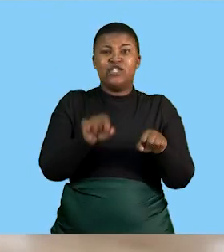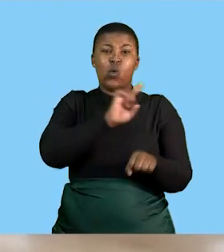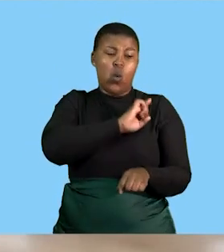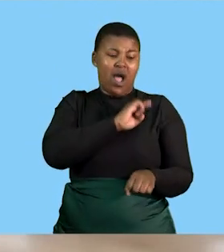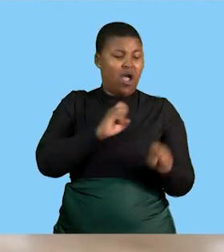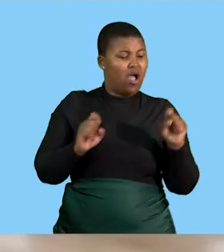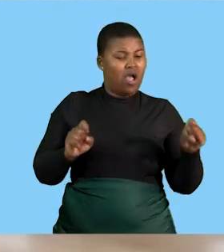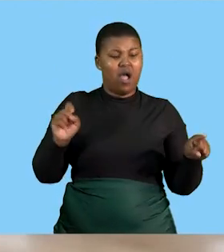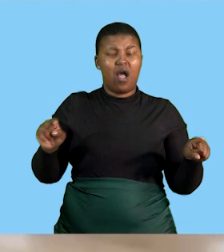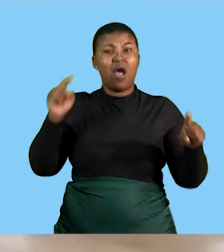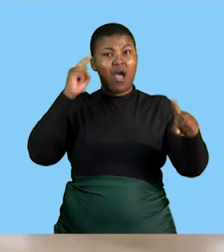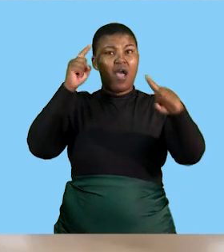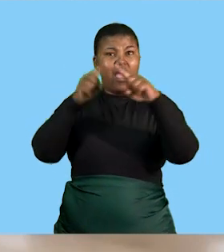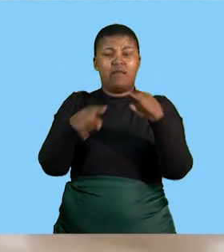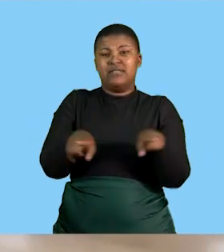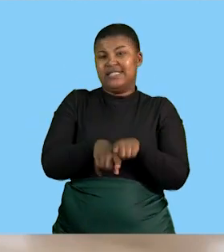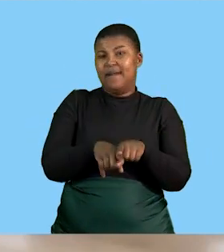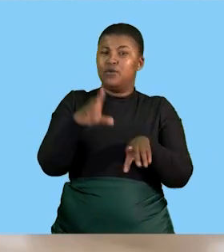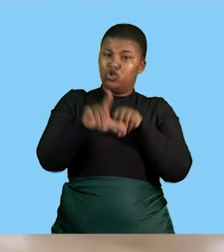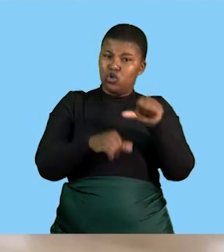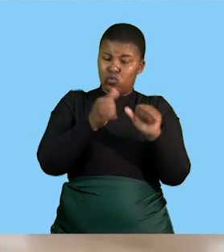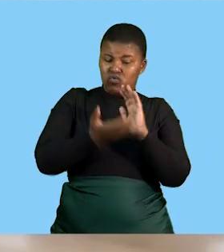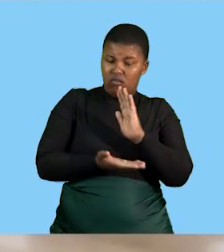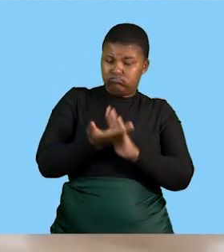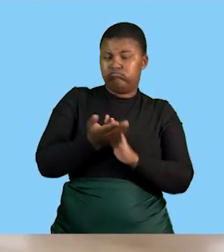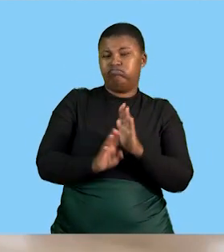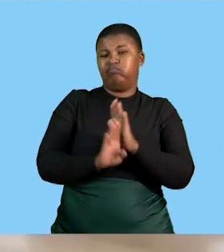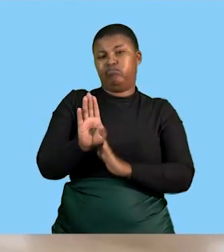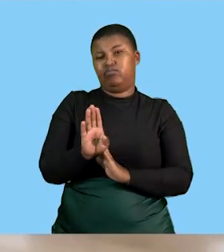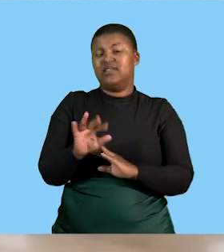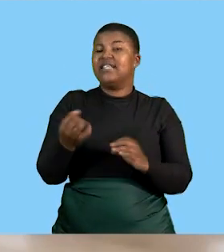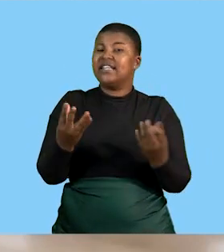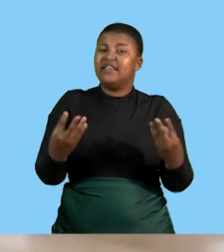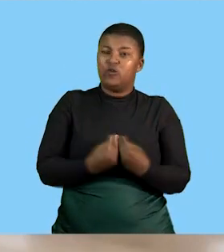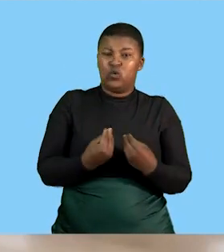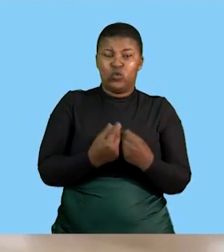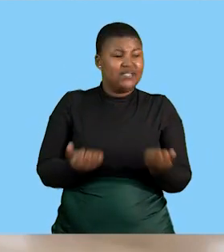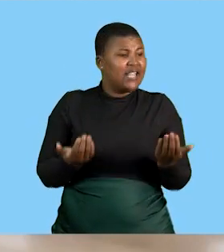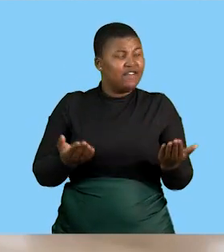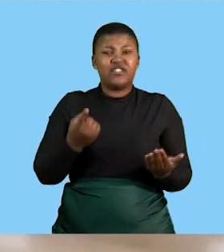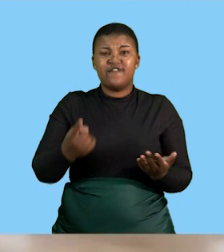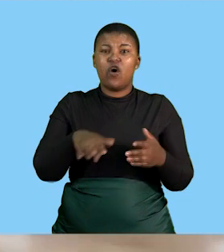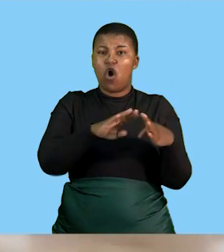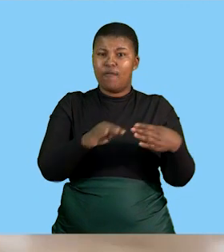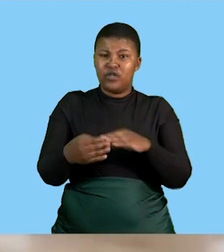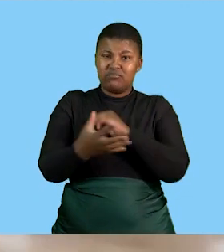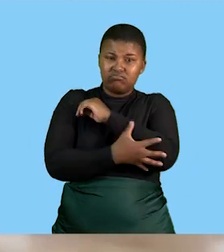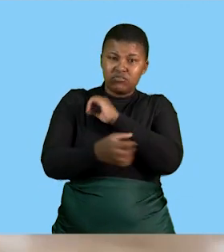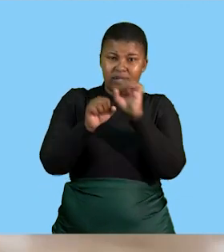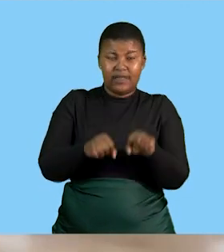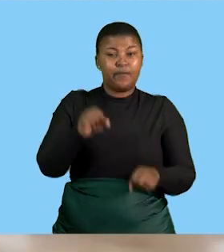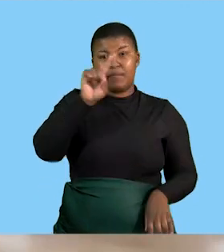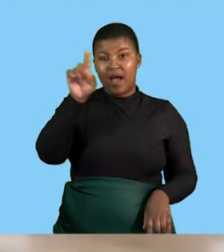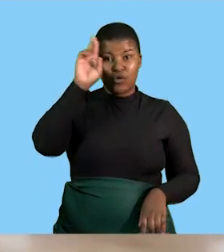that is social upliftment and providing goods and services to the local community. Just remember, CBOs